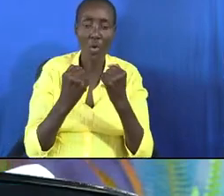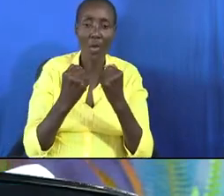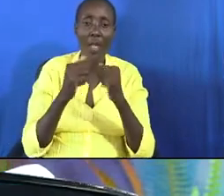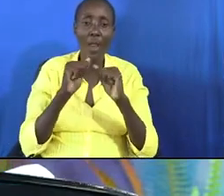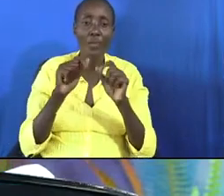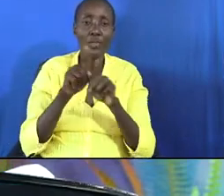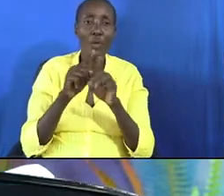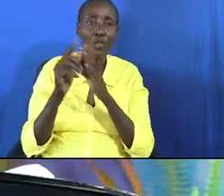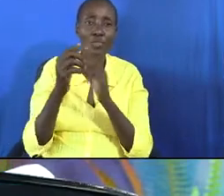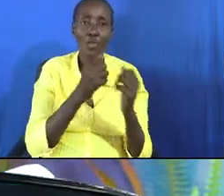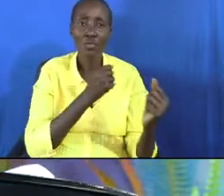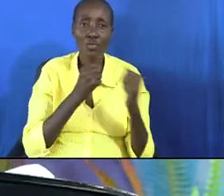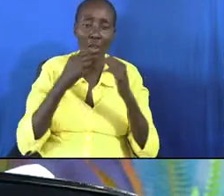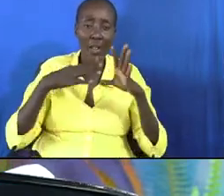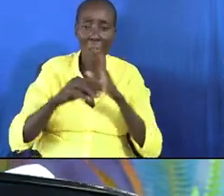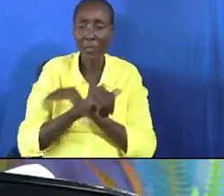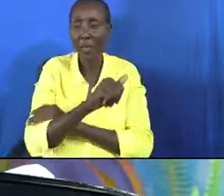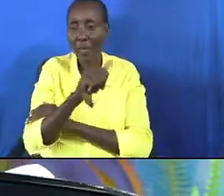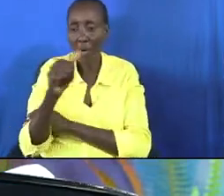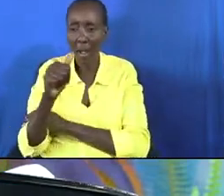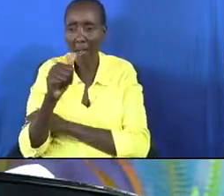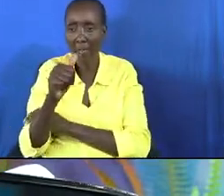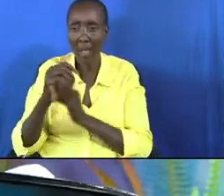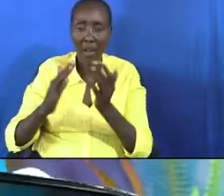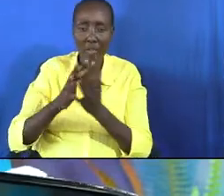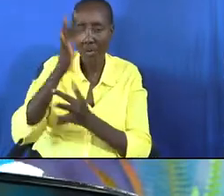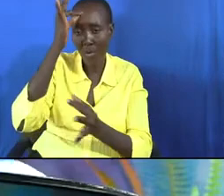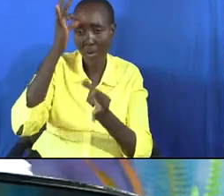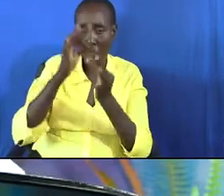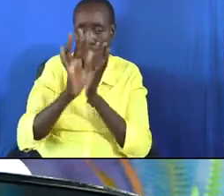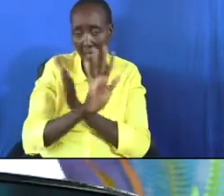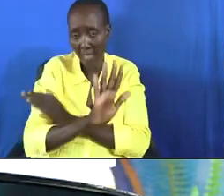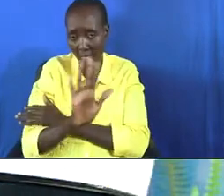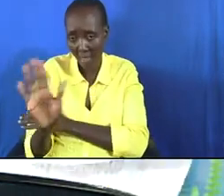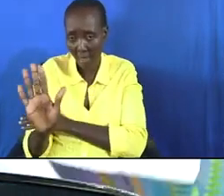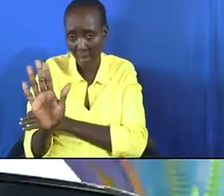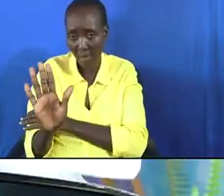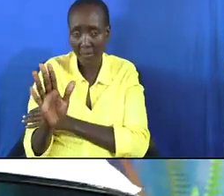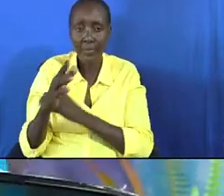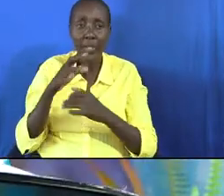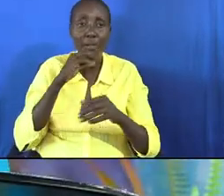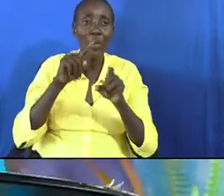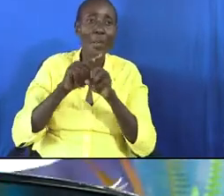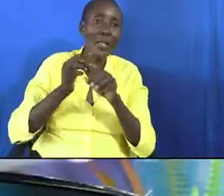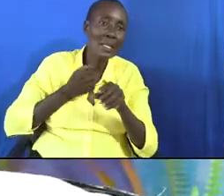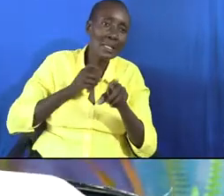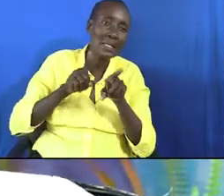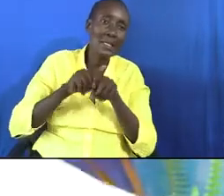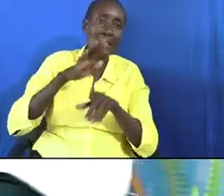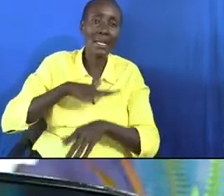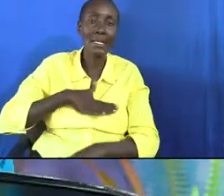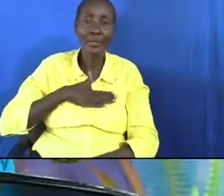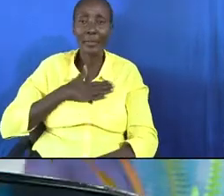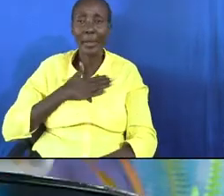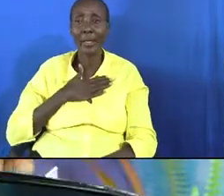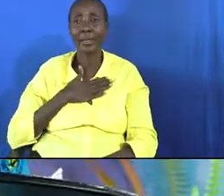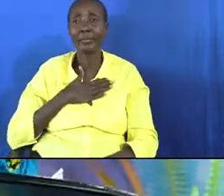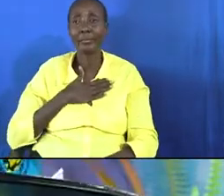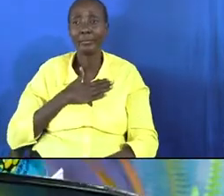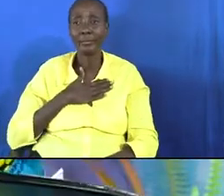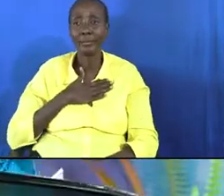to strengthen other people in their walk of faith. So, my dear brothers and sisters,